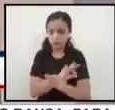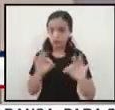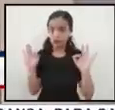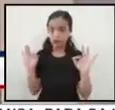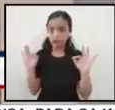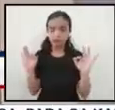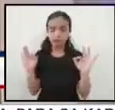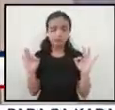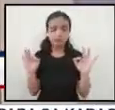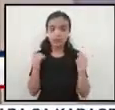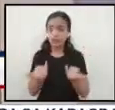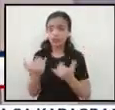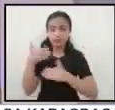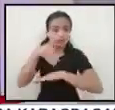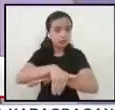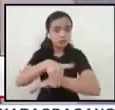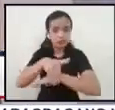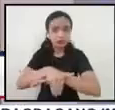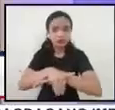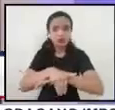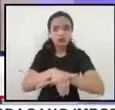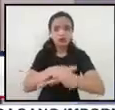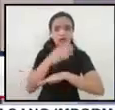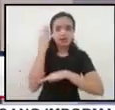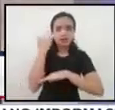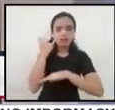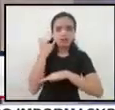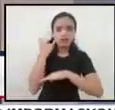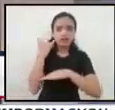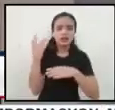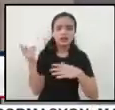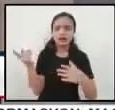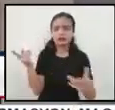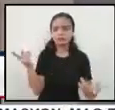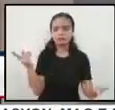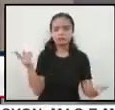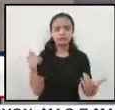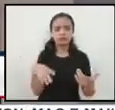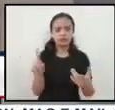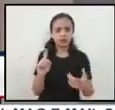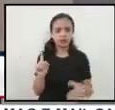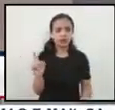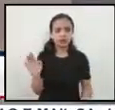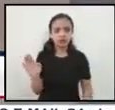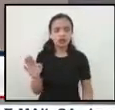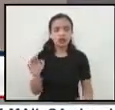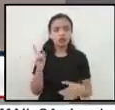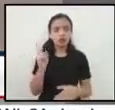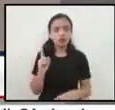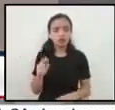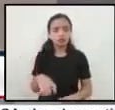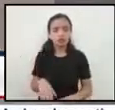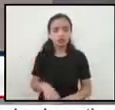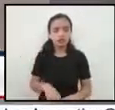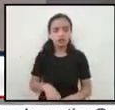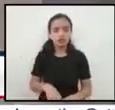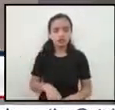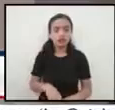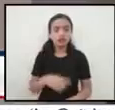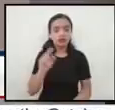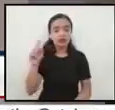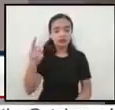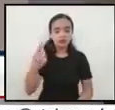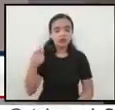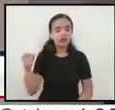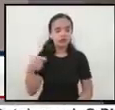tonight, no? He was ordered released because of his undertaking that first is he